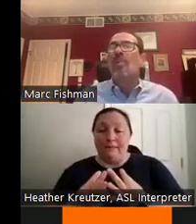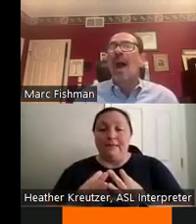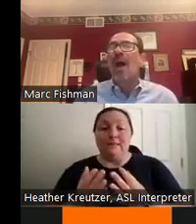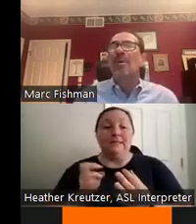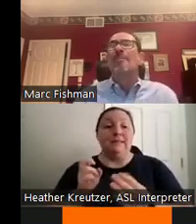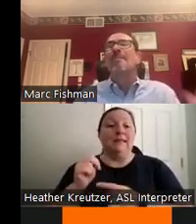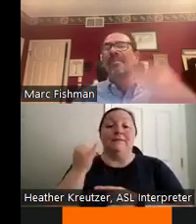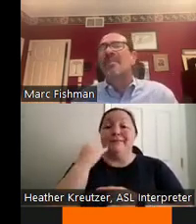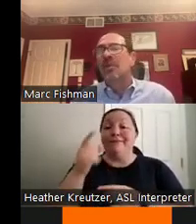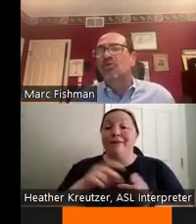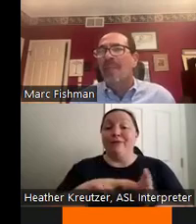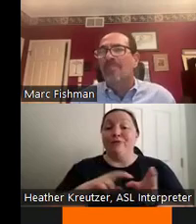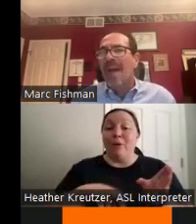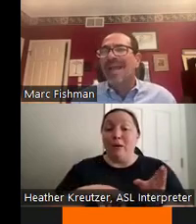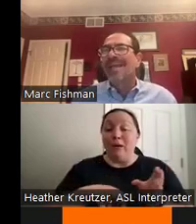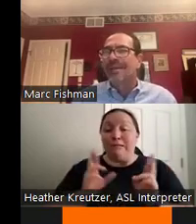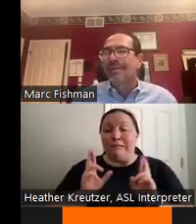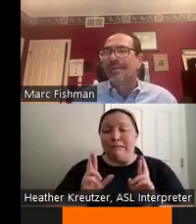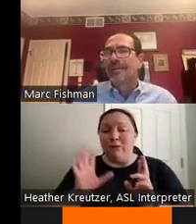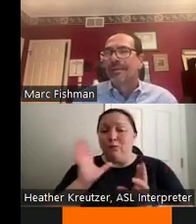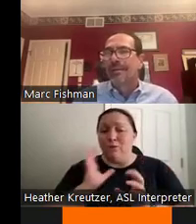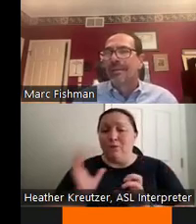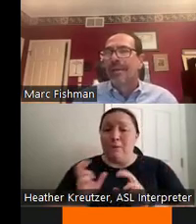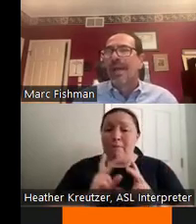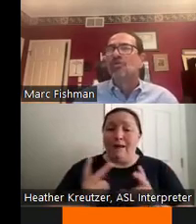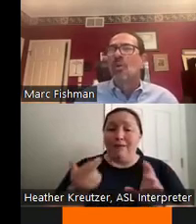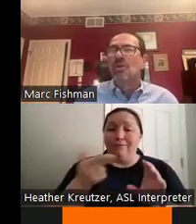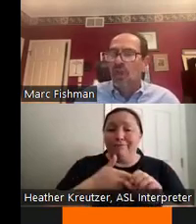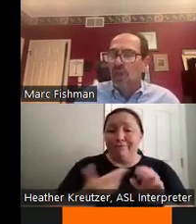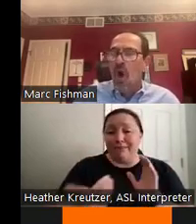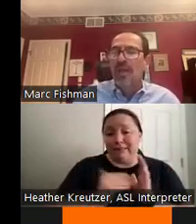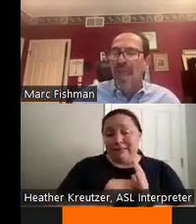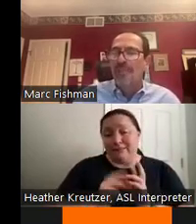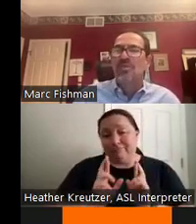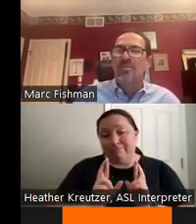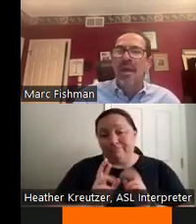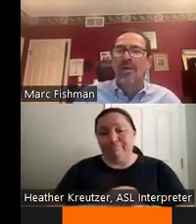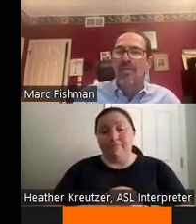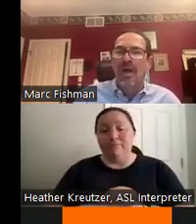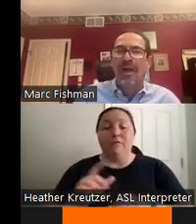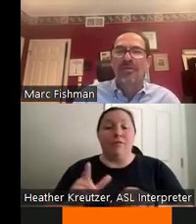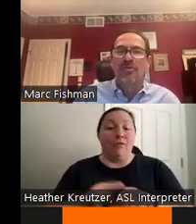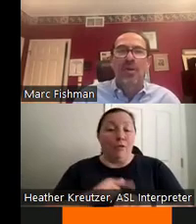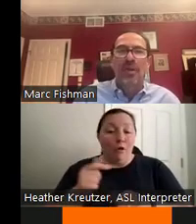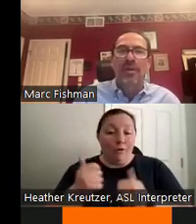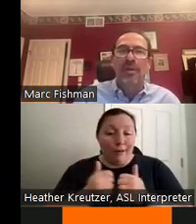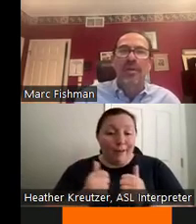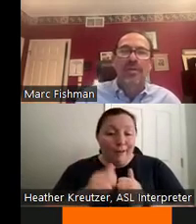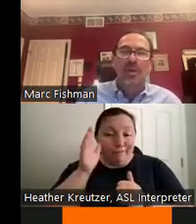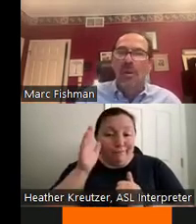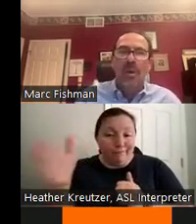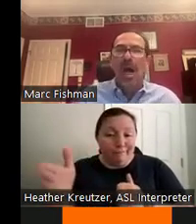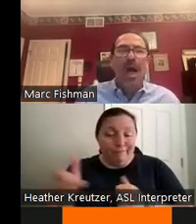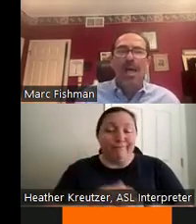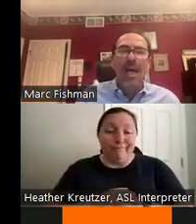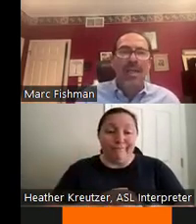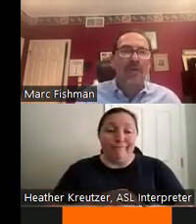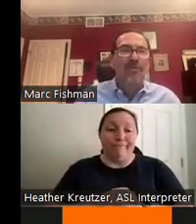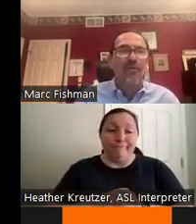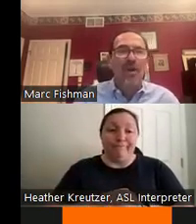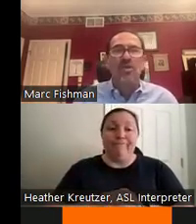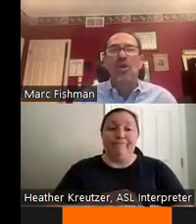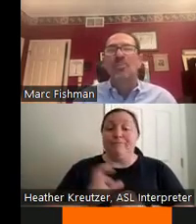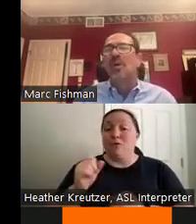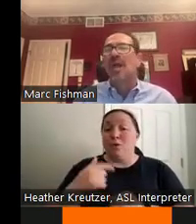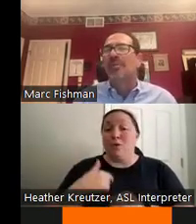even if they drop out, maybe they'll drop back in. And so it's the long game, it's the marathon, not the sprint. So